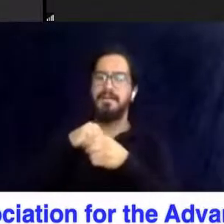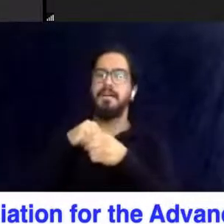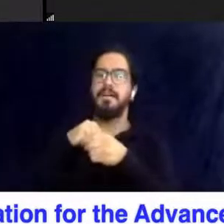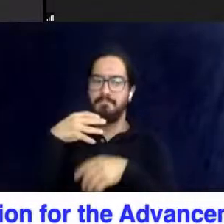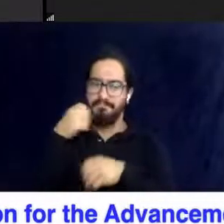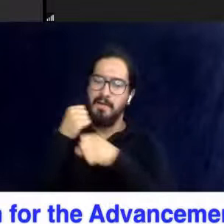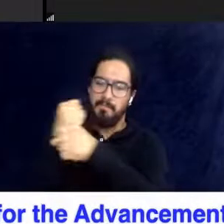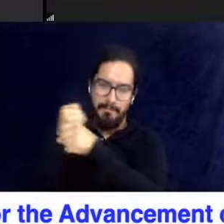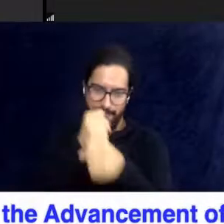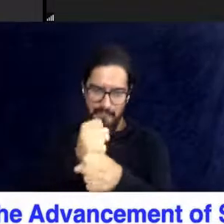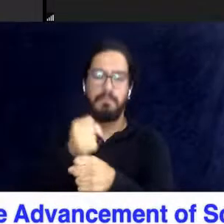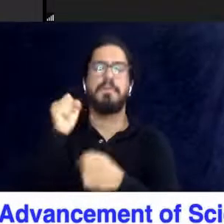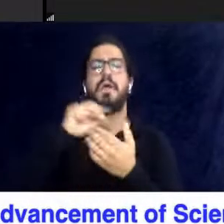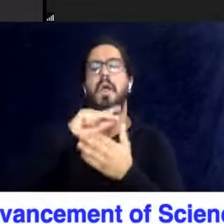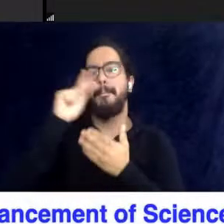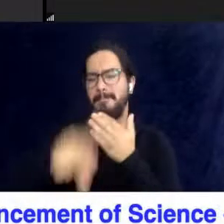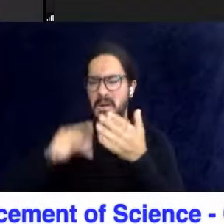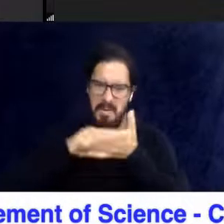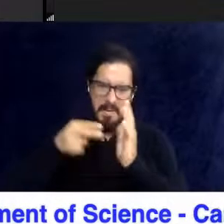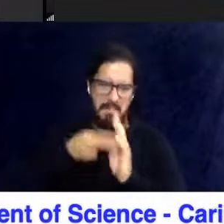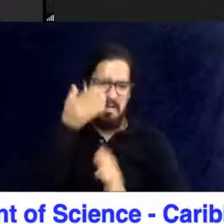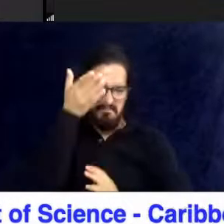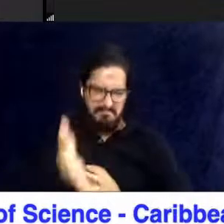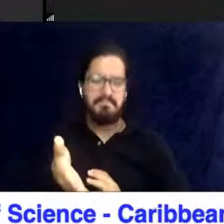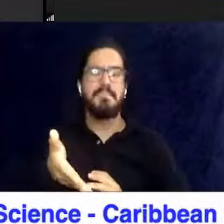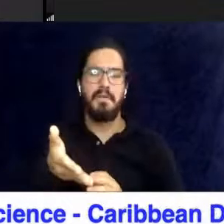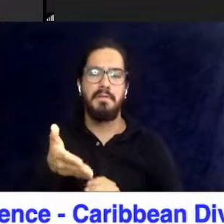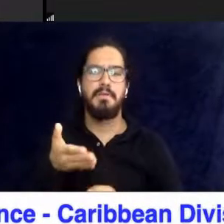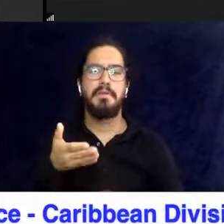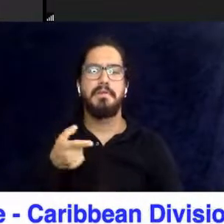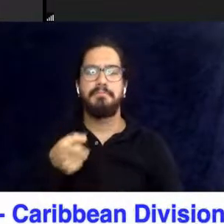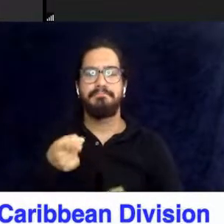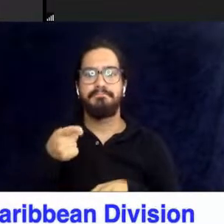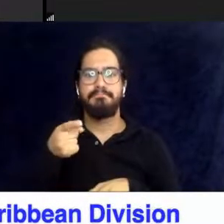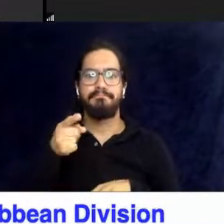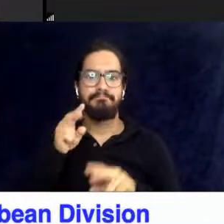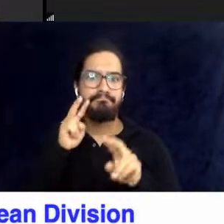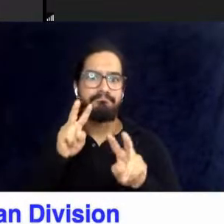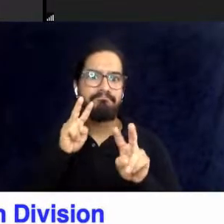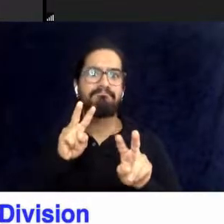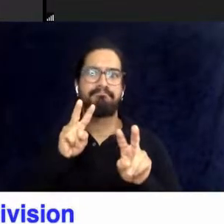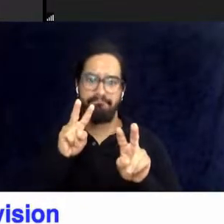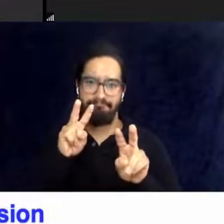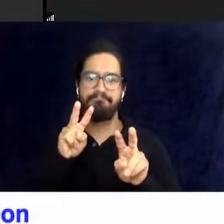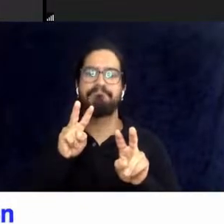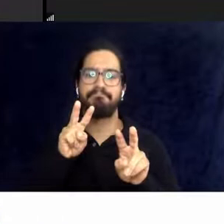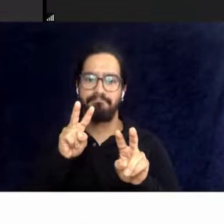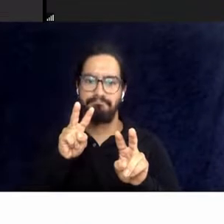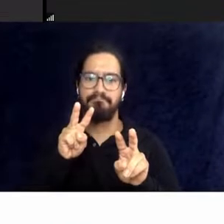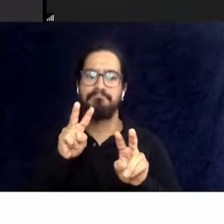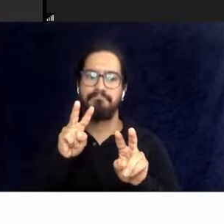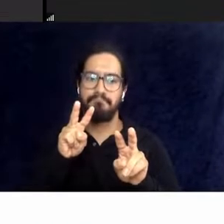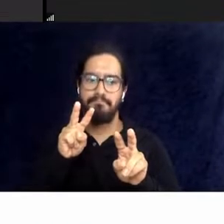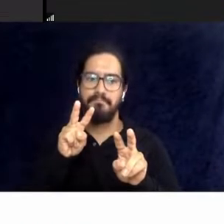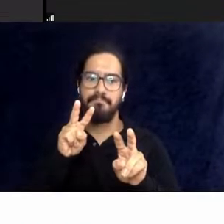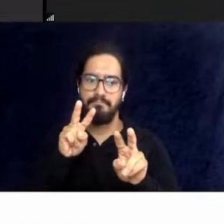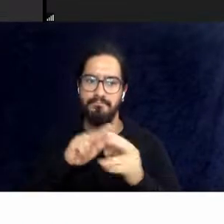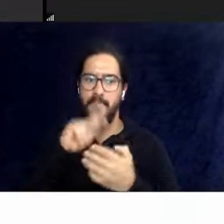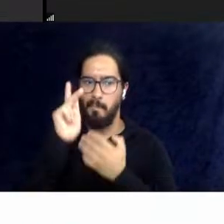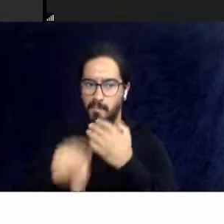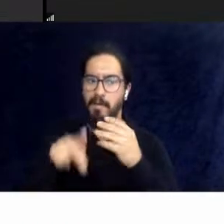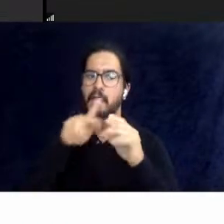the program consists of. And this is what is being seen largely in the